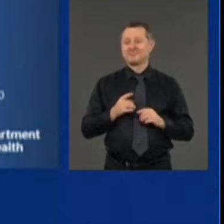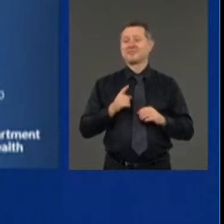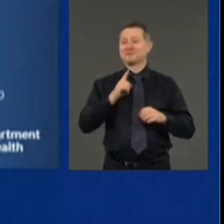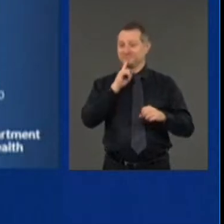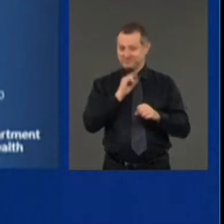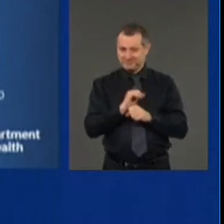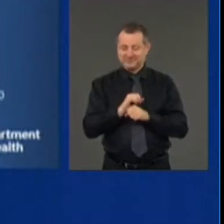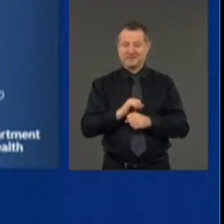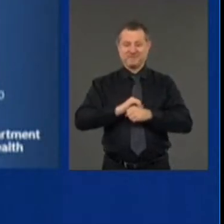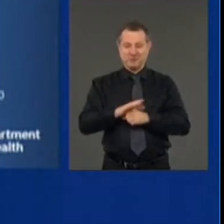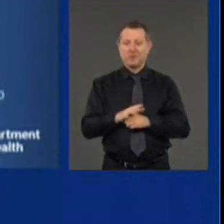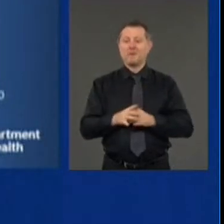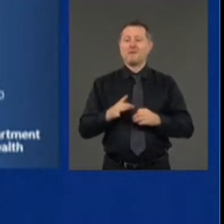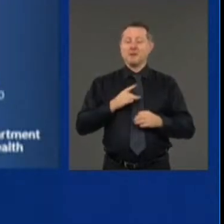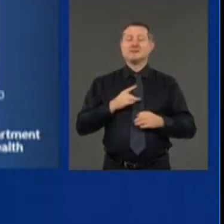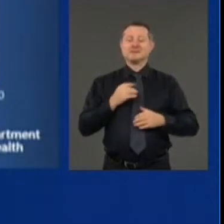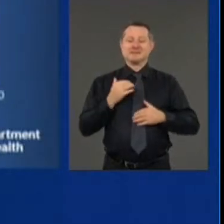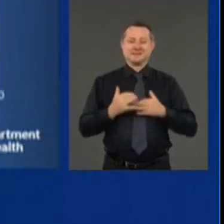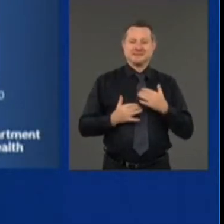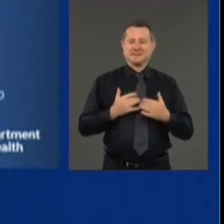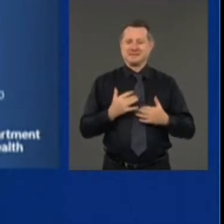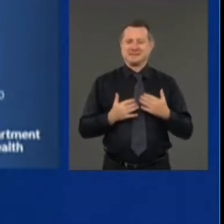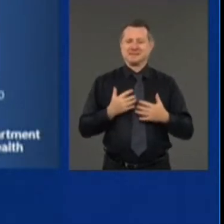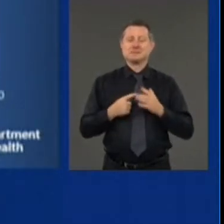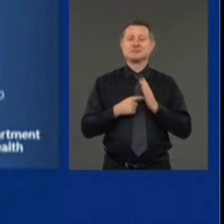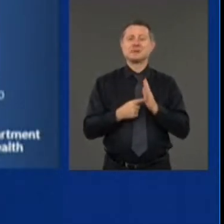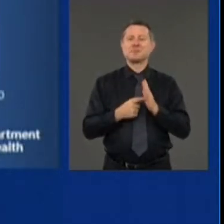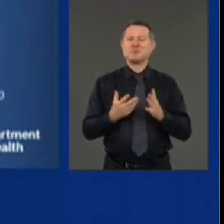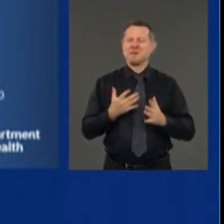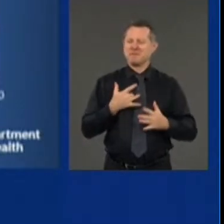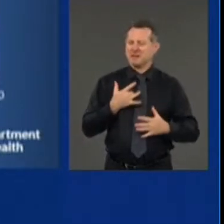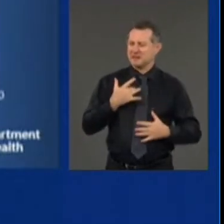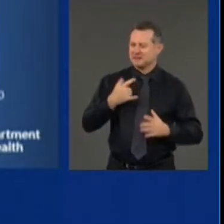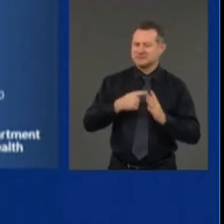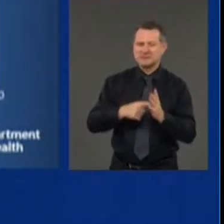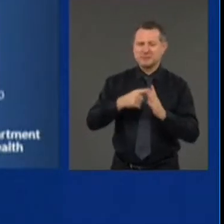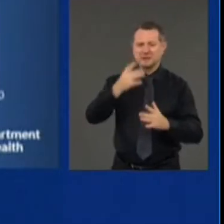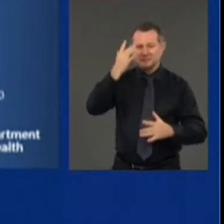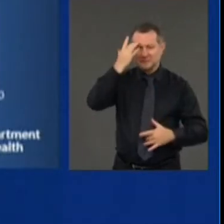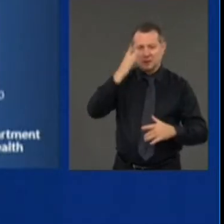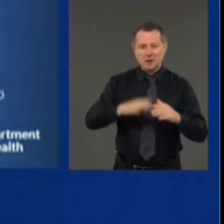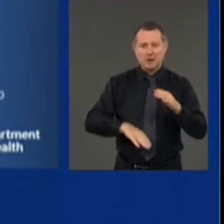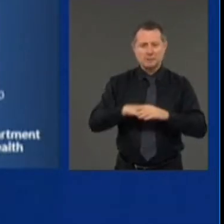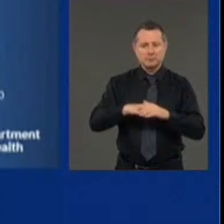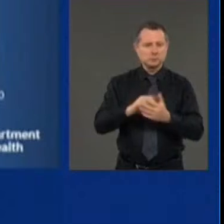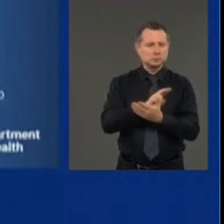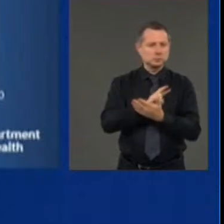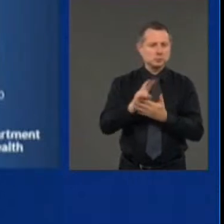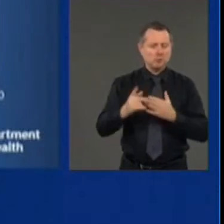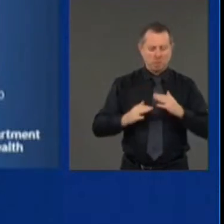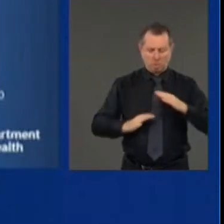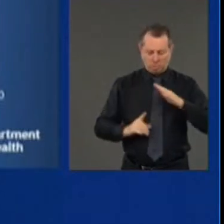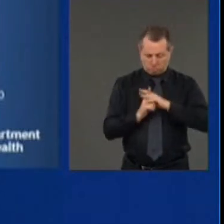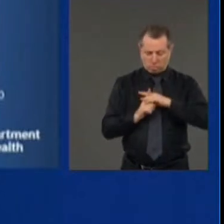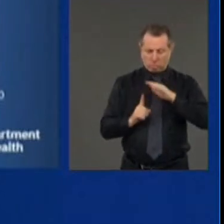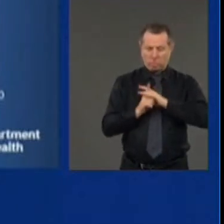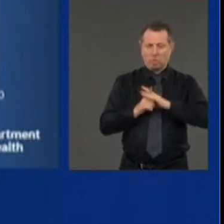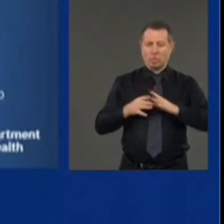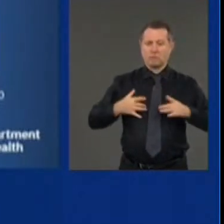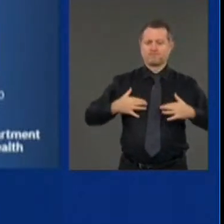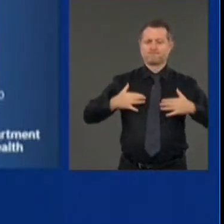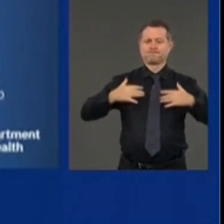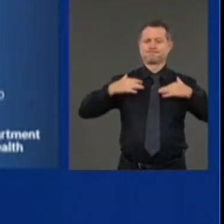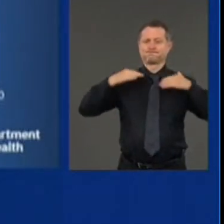your body to symptoms, is 2 to 14 days. So if you count backwards from them, this could in many cases bring us